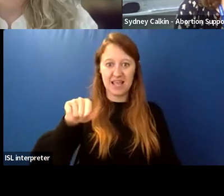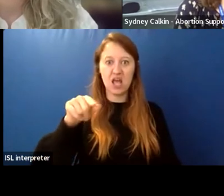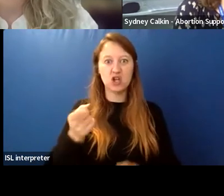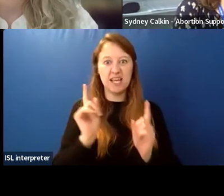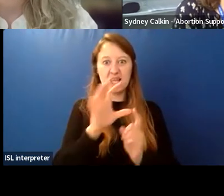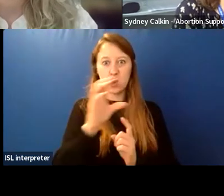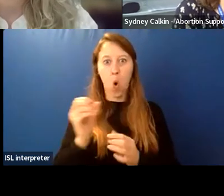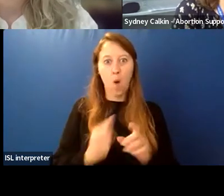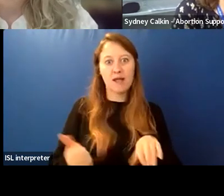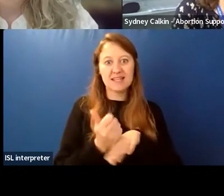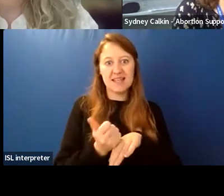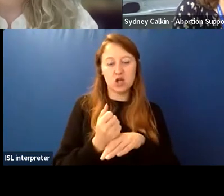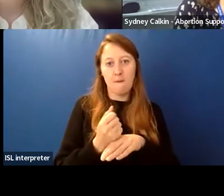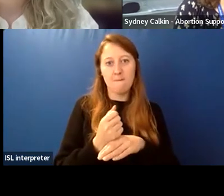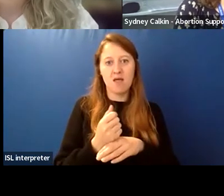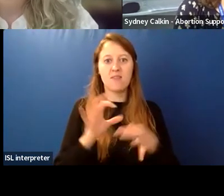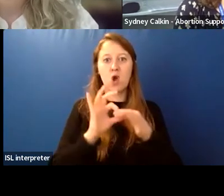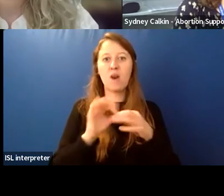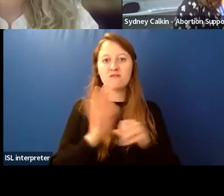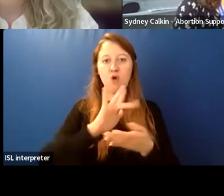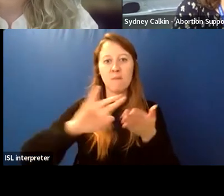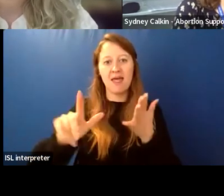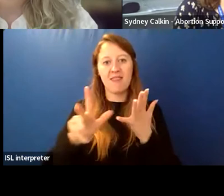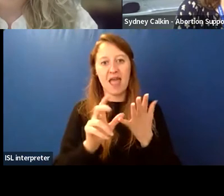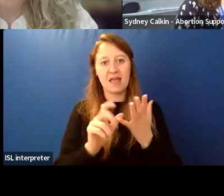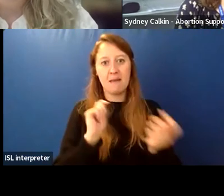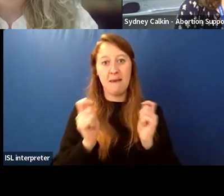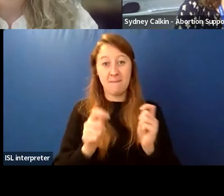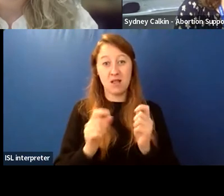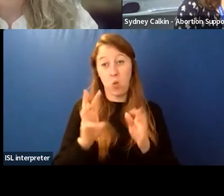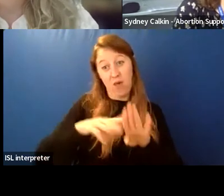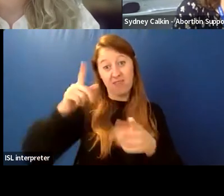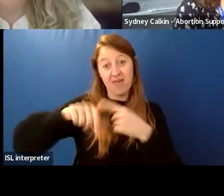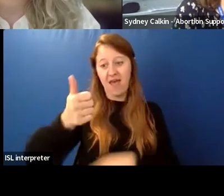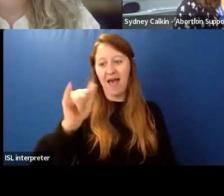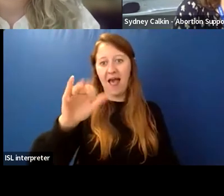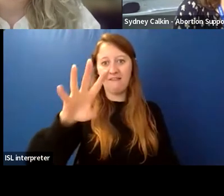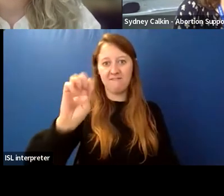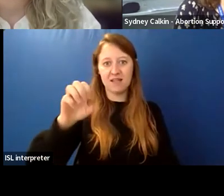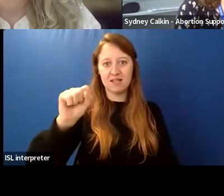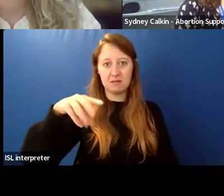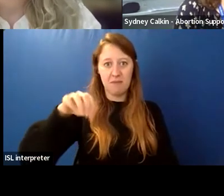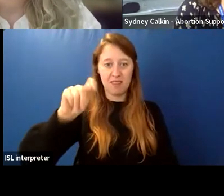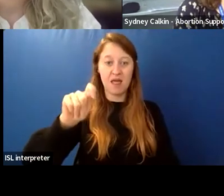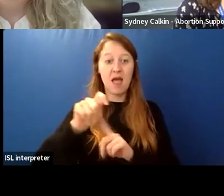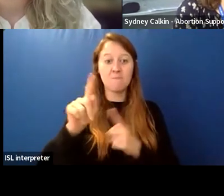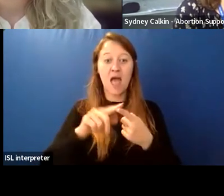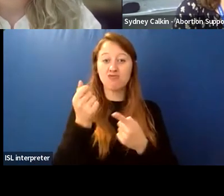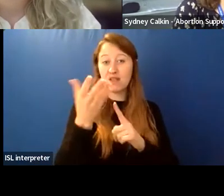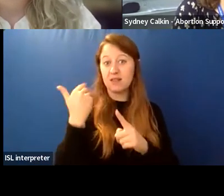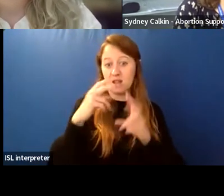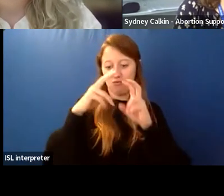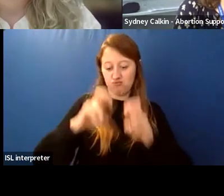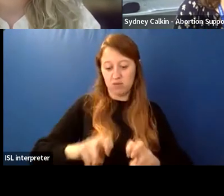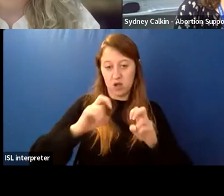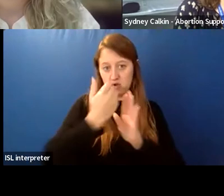the Coalition to Repeal the Eighth Amendment. She was also the head of research for Together for Yes, and her most recent publication was